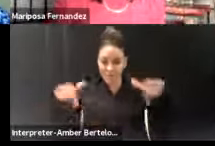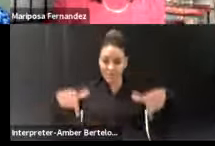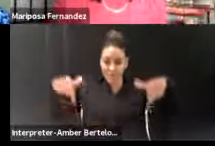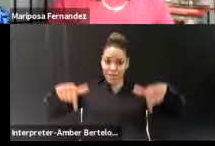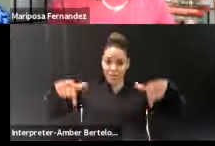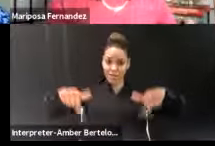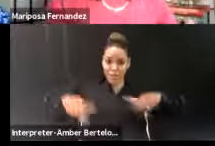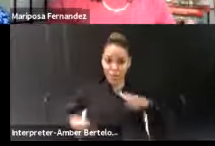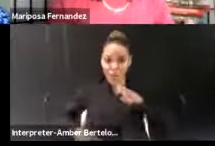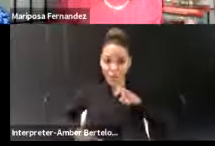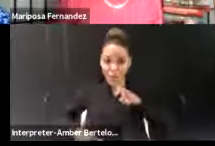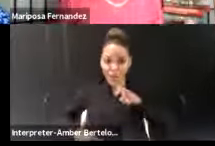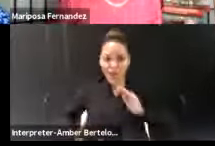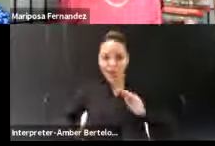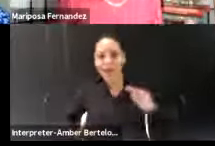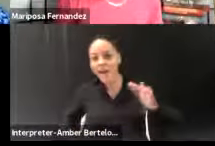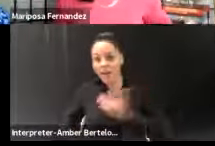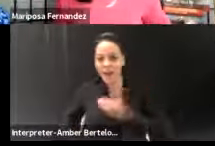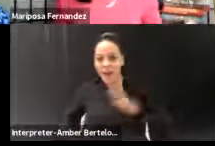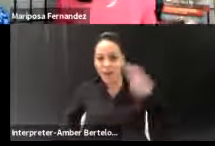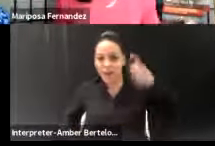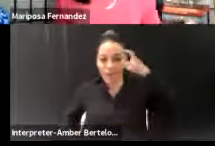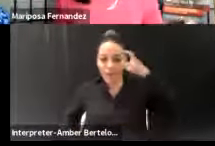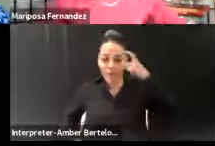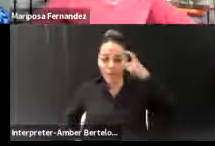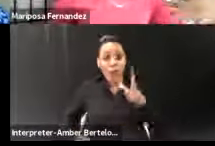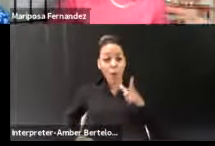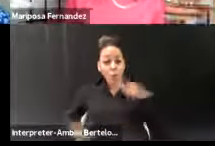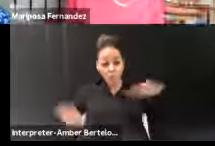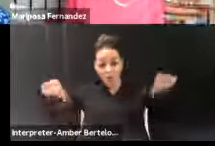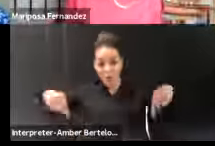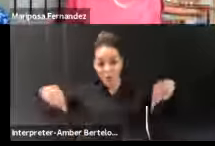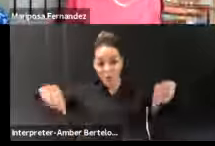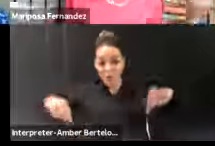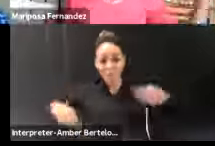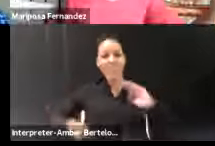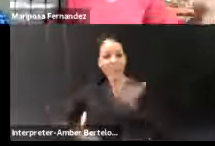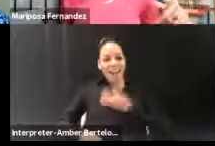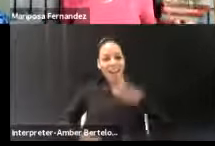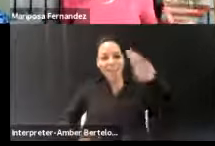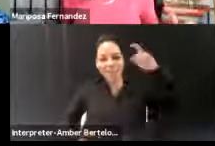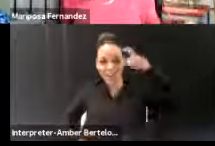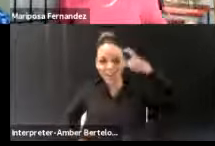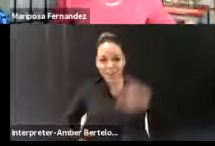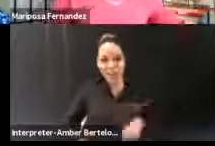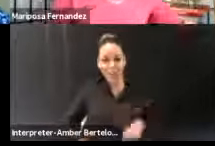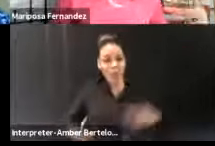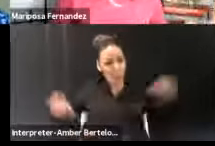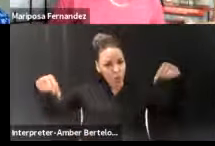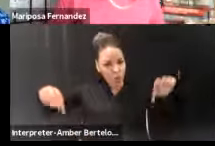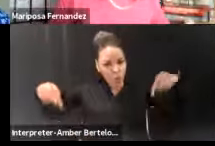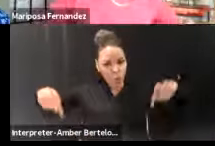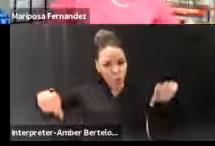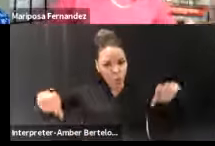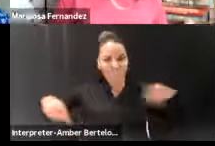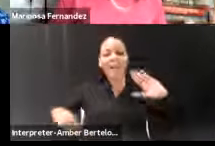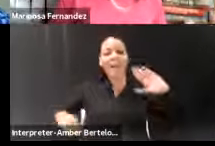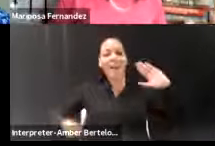Bronx? Our Bronx. Whose Bronx? Our Bronx. Whose Bronx?